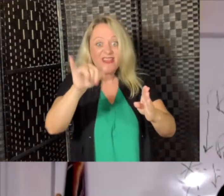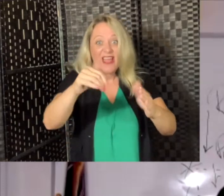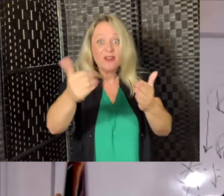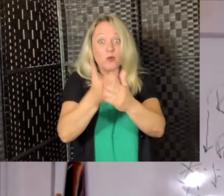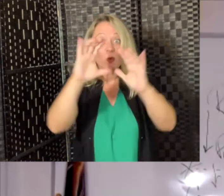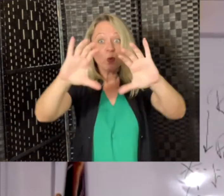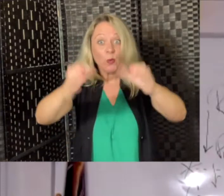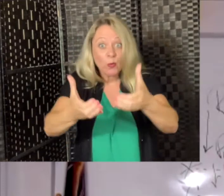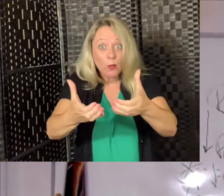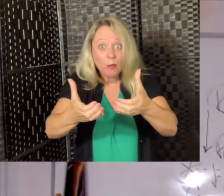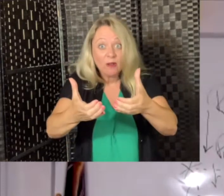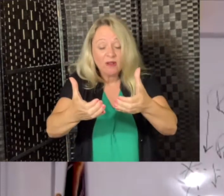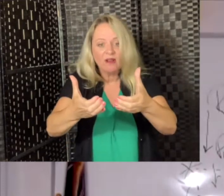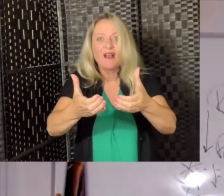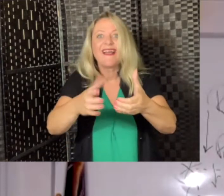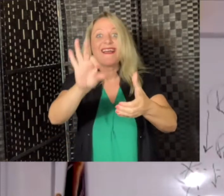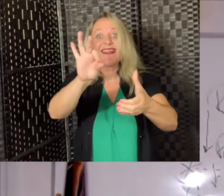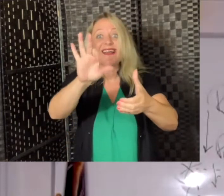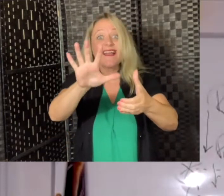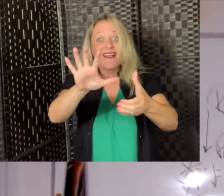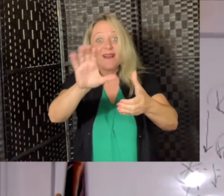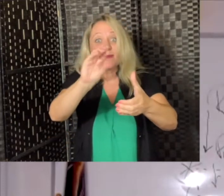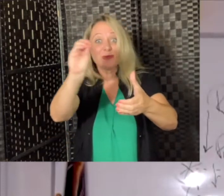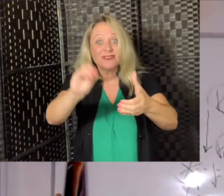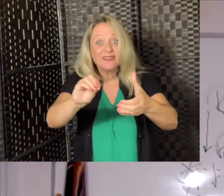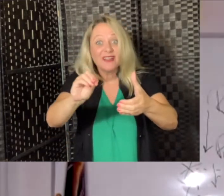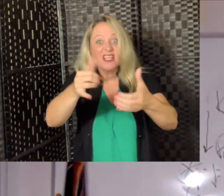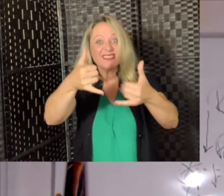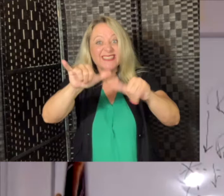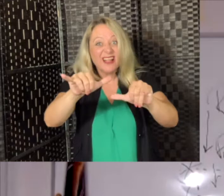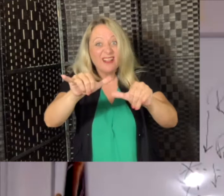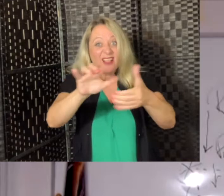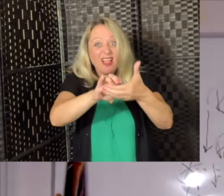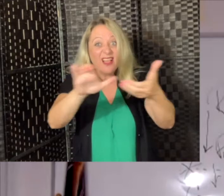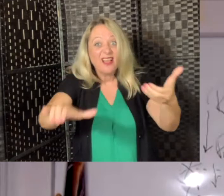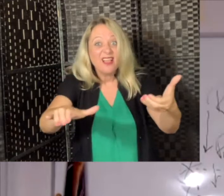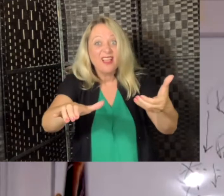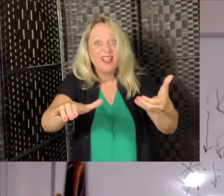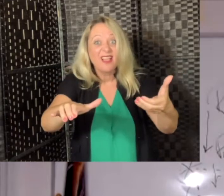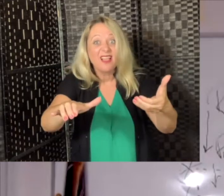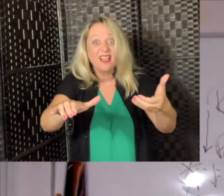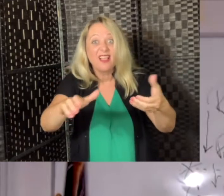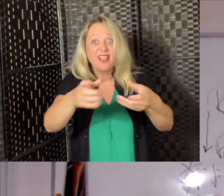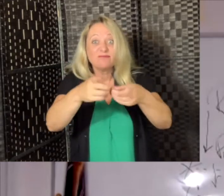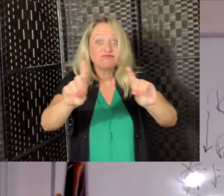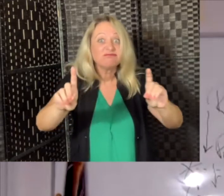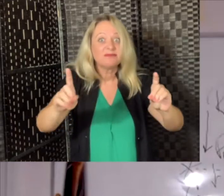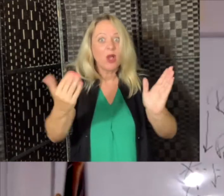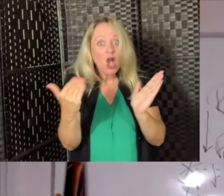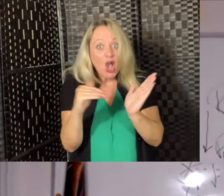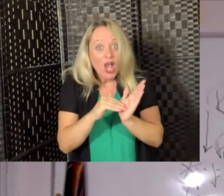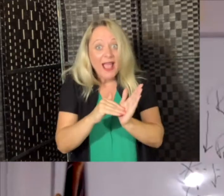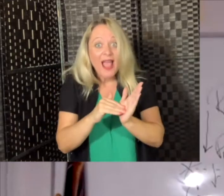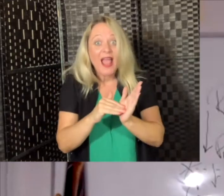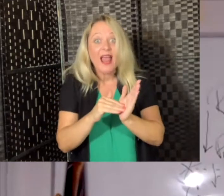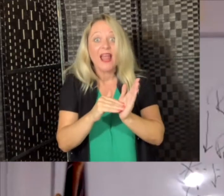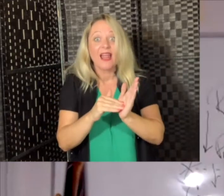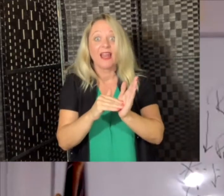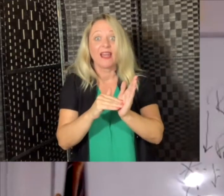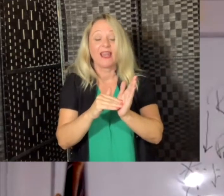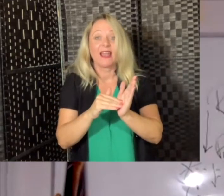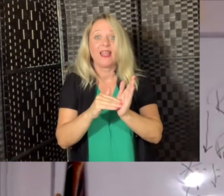The studies kept following to find out what would happen. The people who again entered a